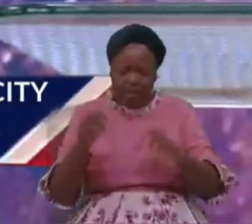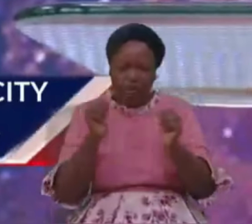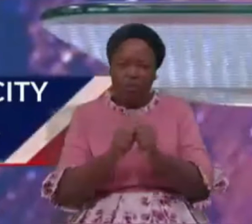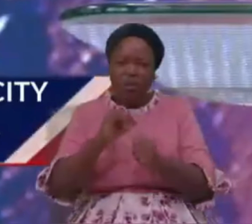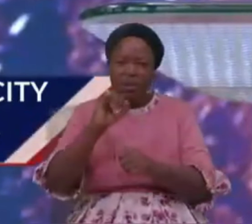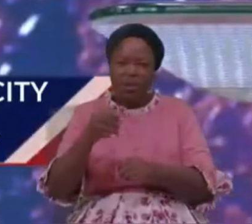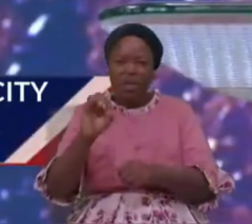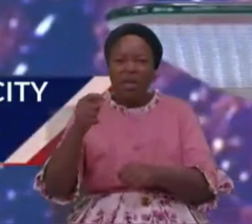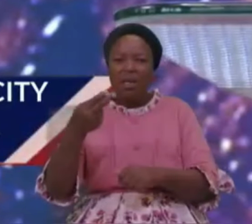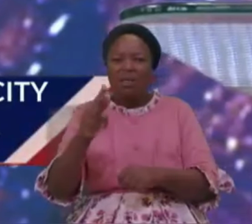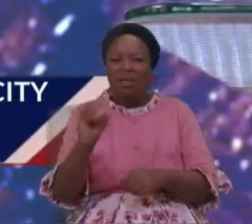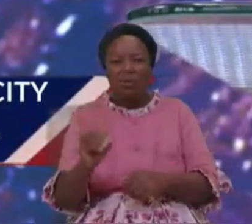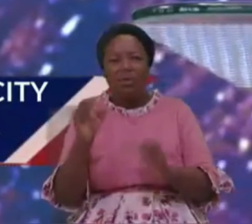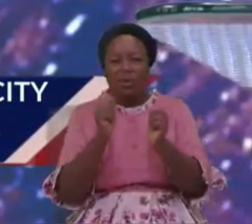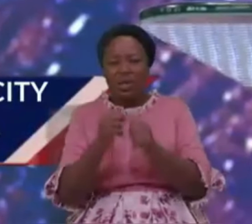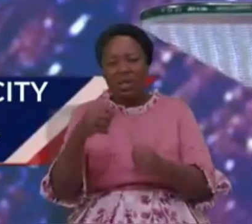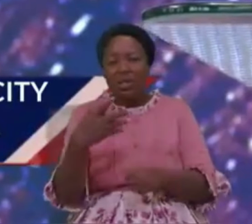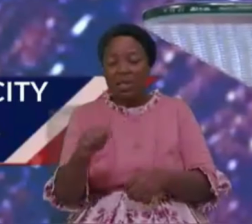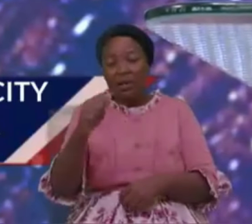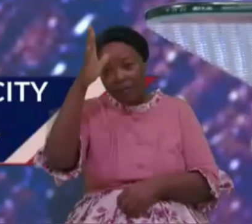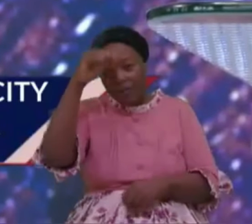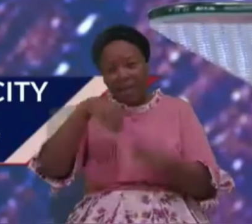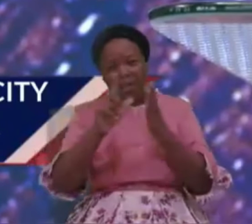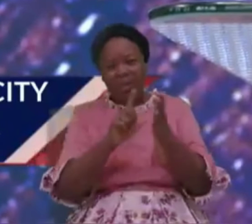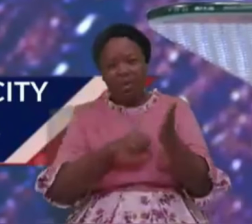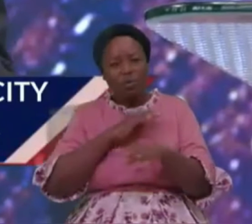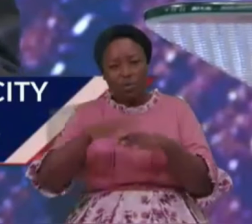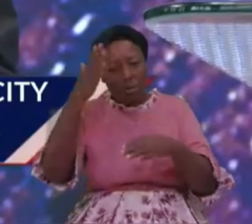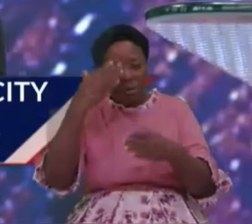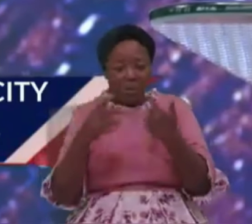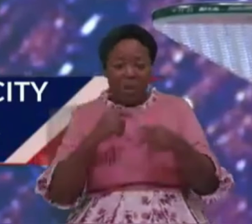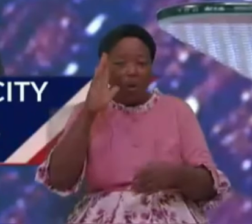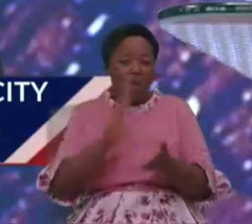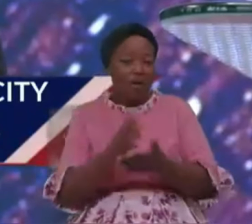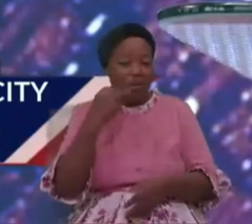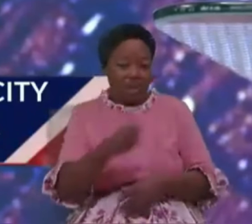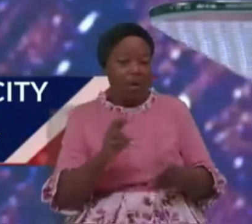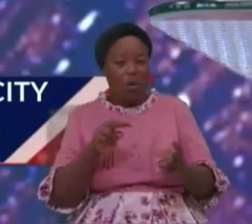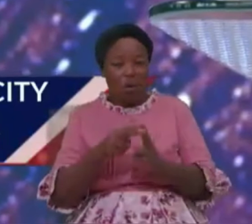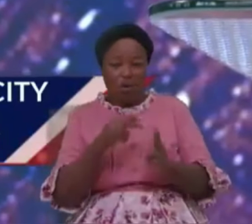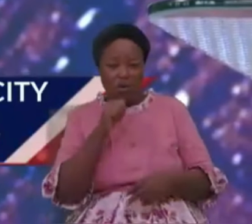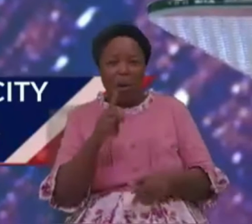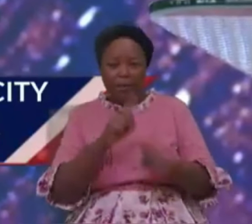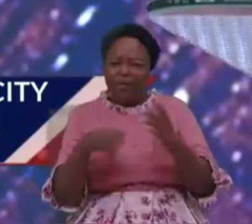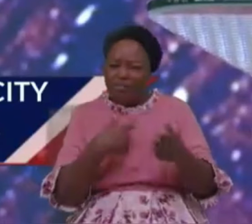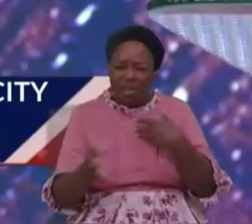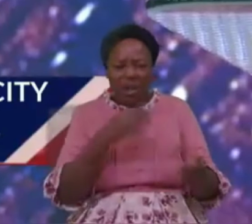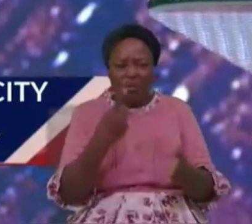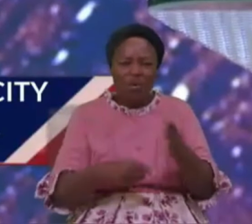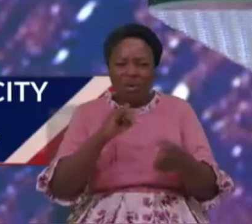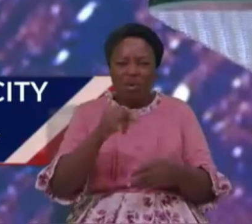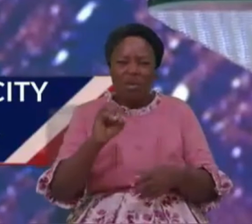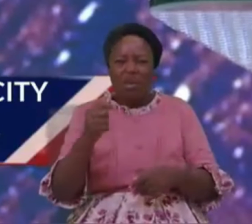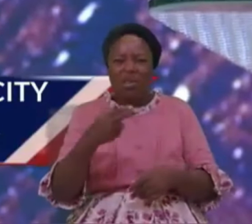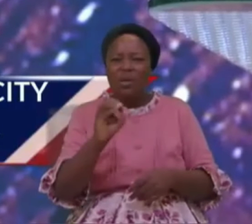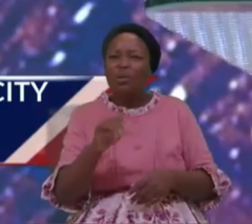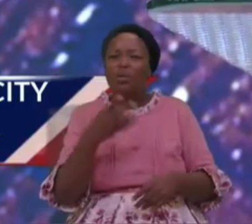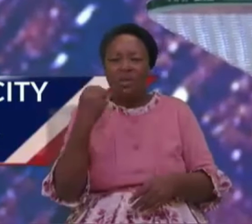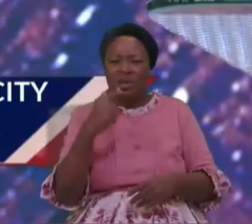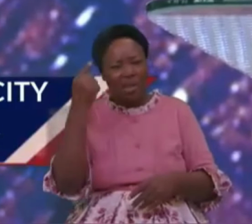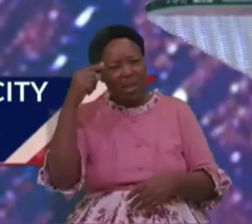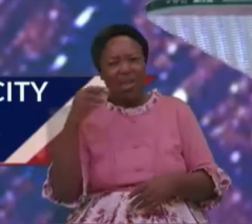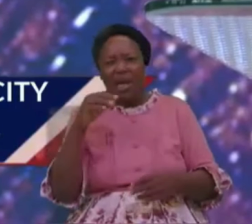Jethro, the father-in-law. We don't know whether the wife was there or not, but whatever Jethro was thinking, after these many years of separation,